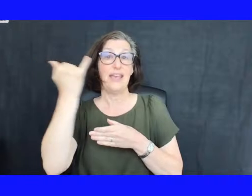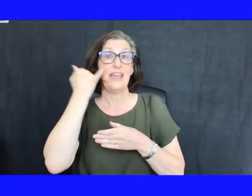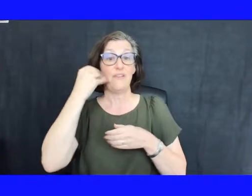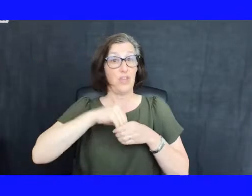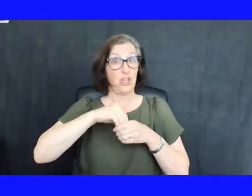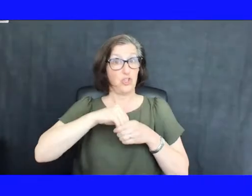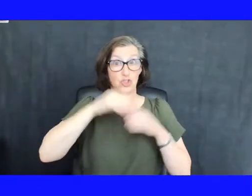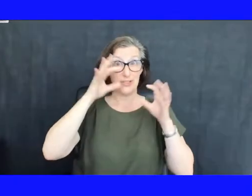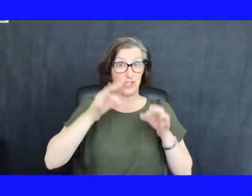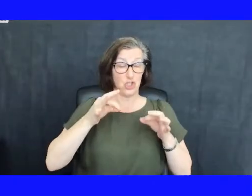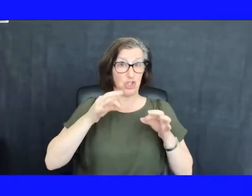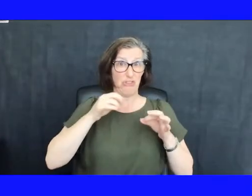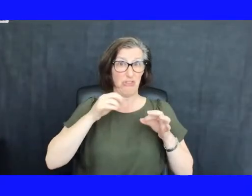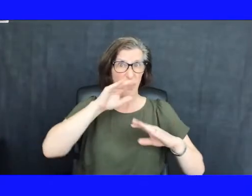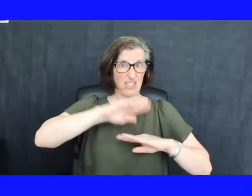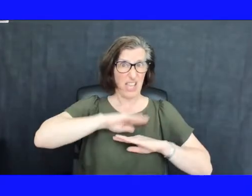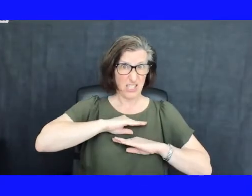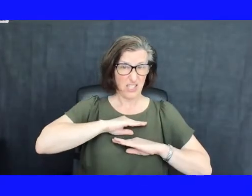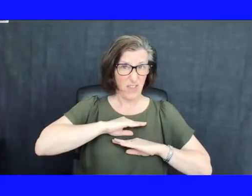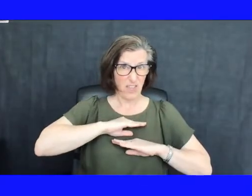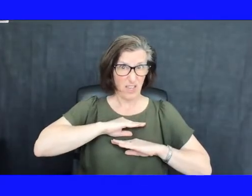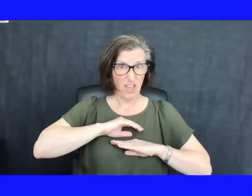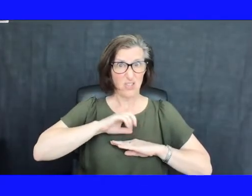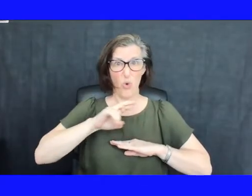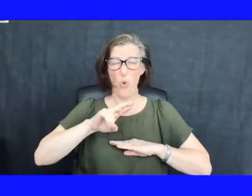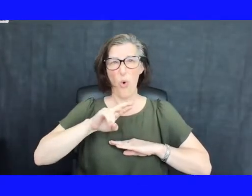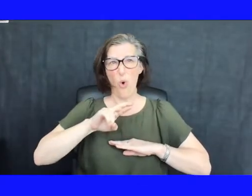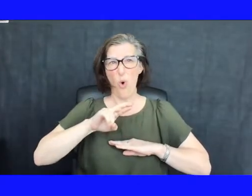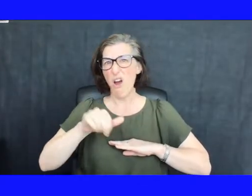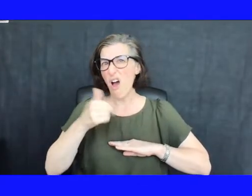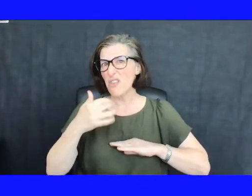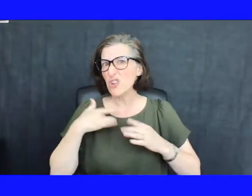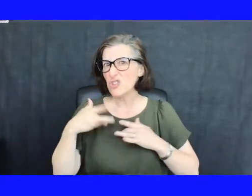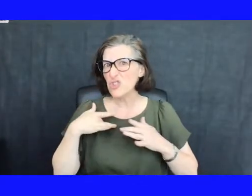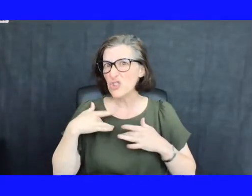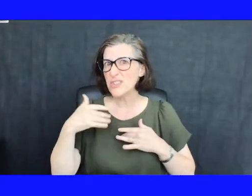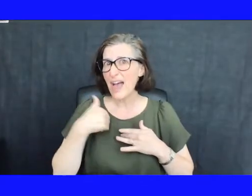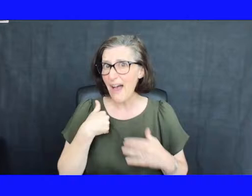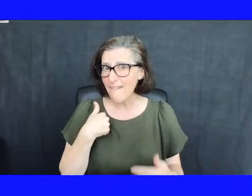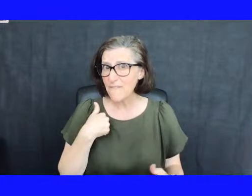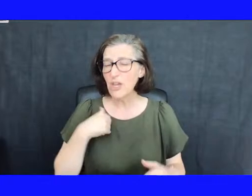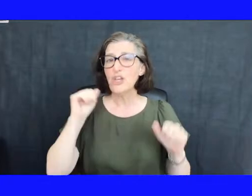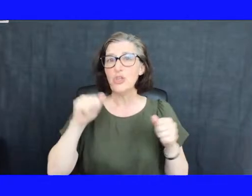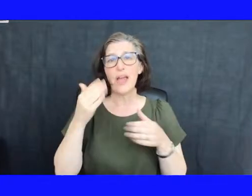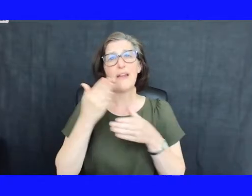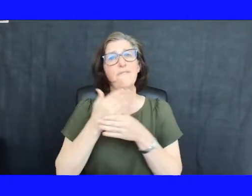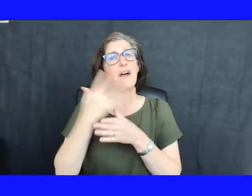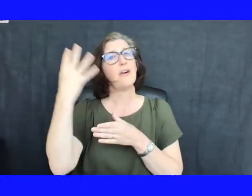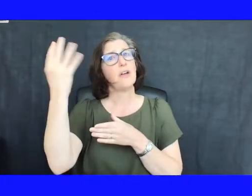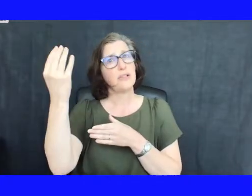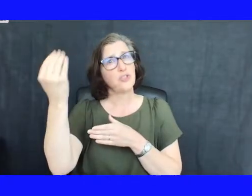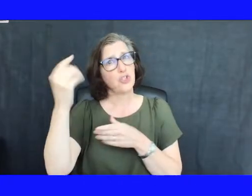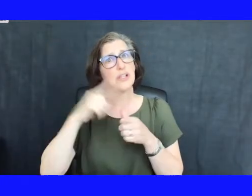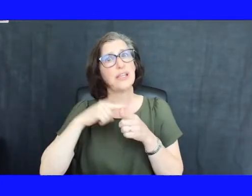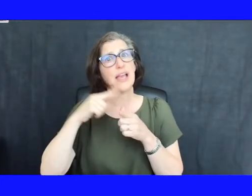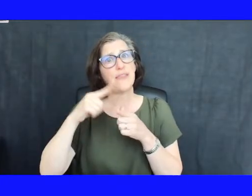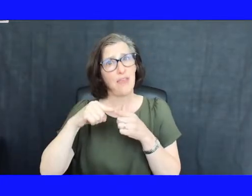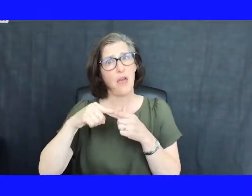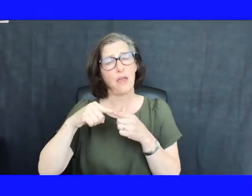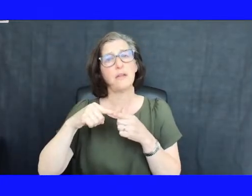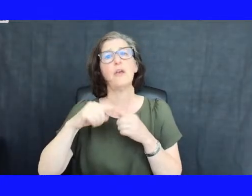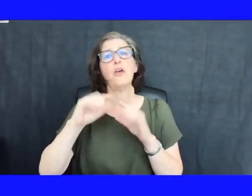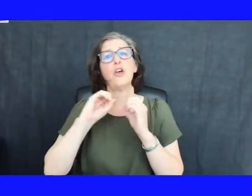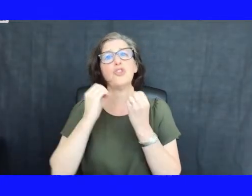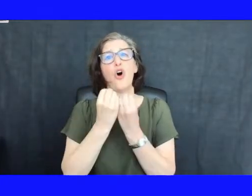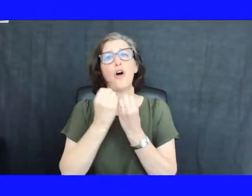the reasonable accommodation. But what is your general expected timeline for resolving, say, a reasonable accommodation request